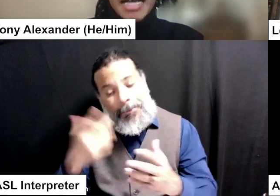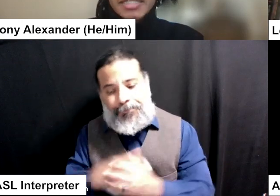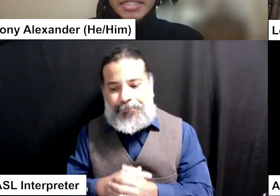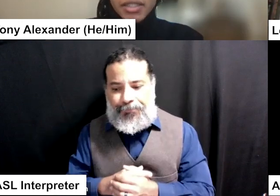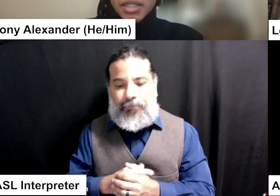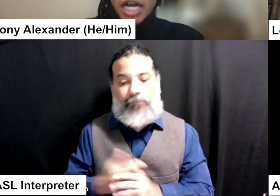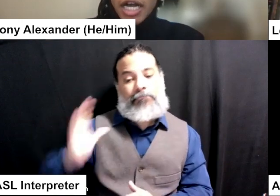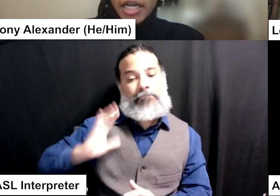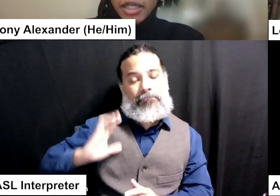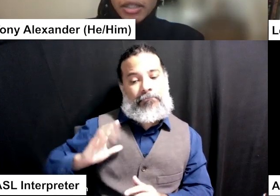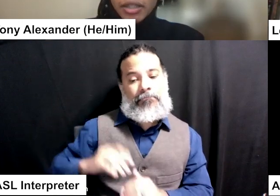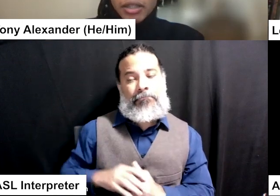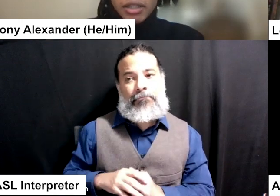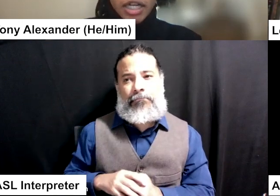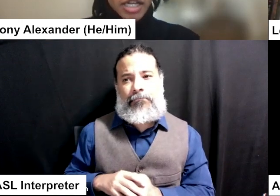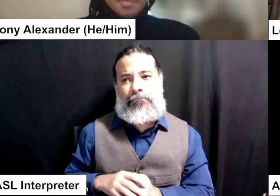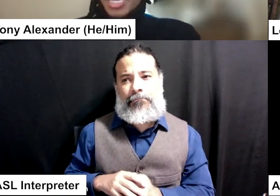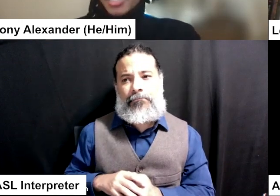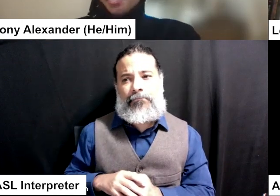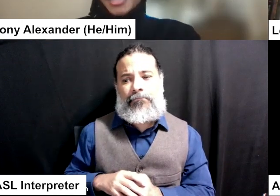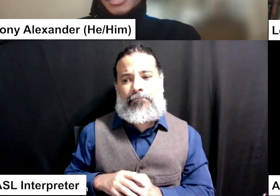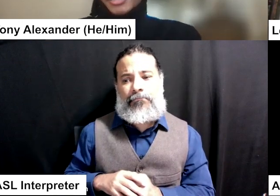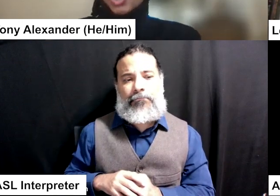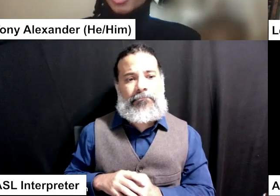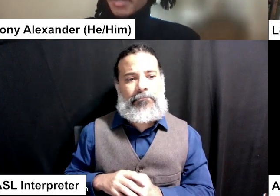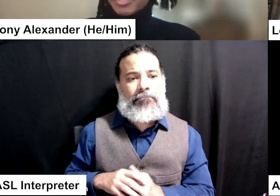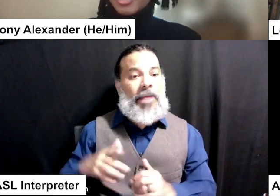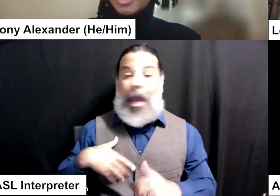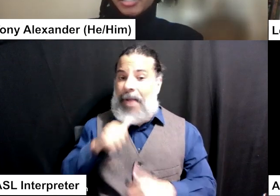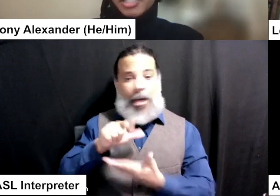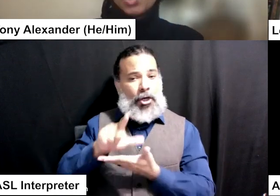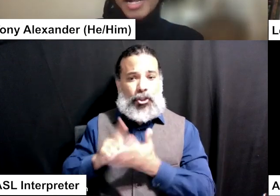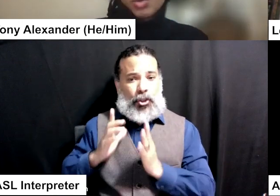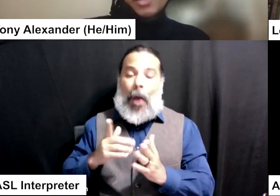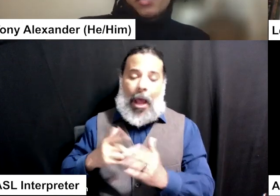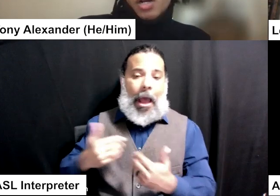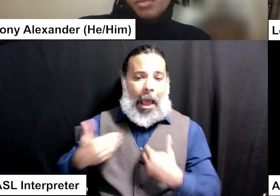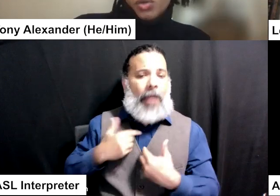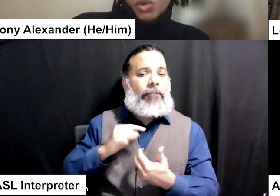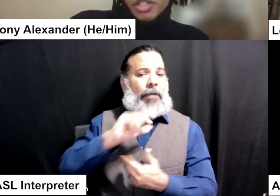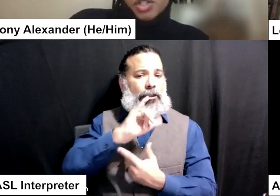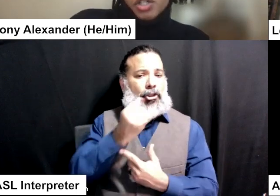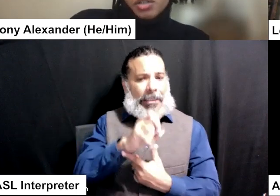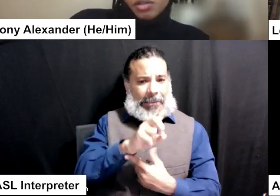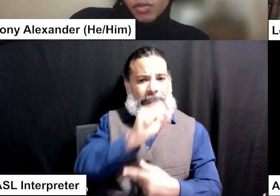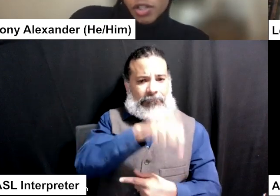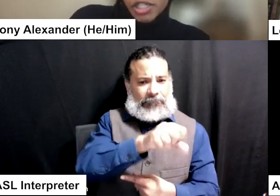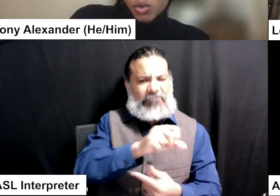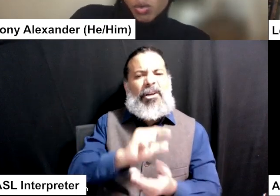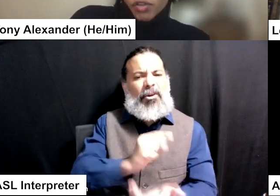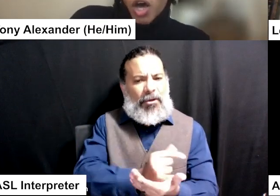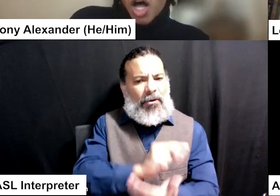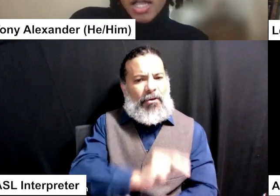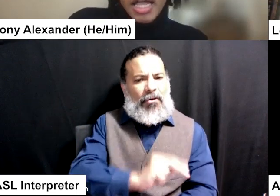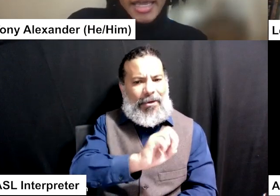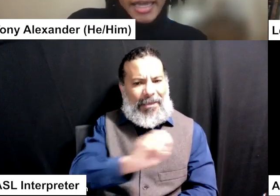the past, I'm not a practicing attorney, but I did graduate from Northeastern University